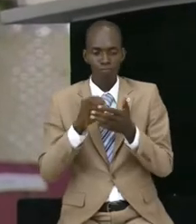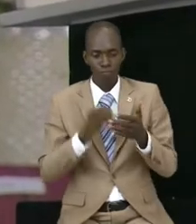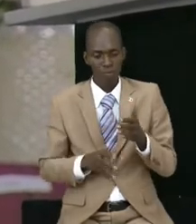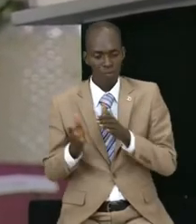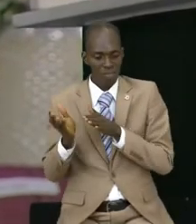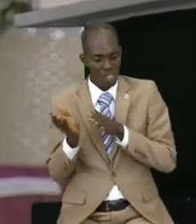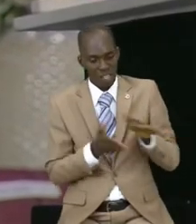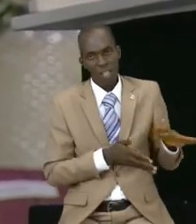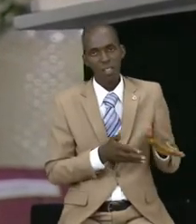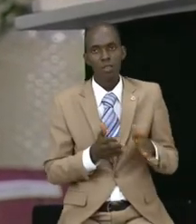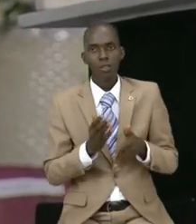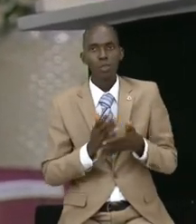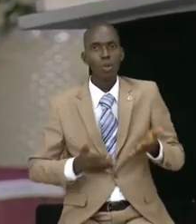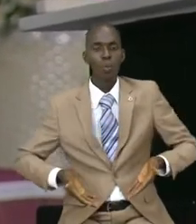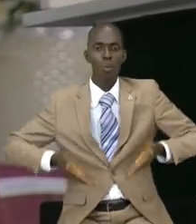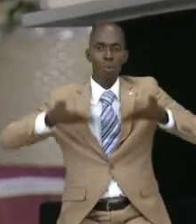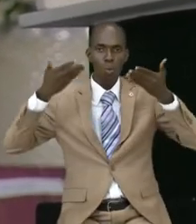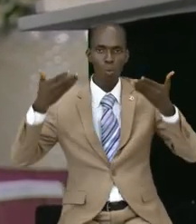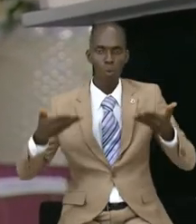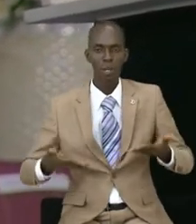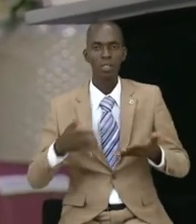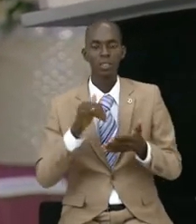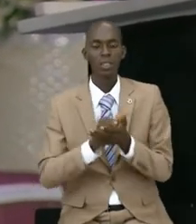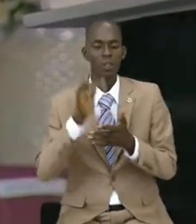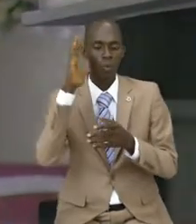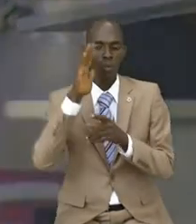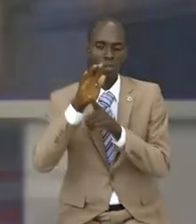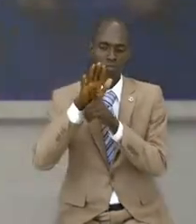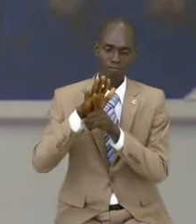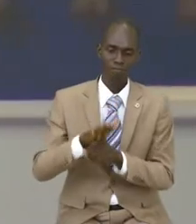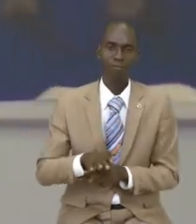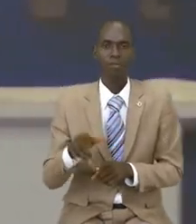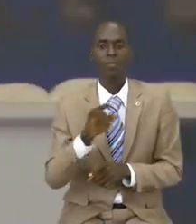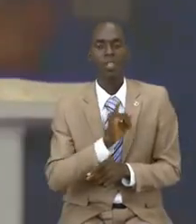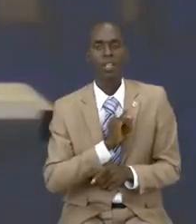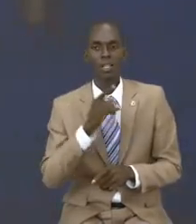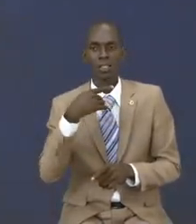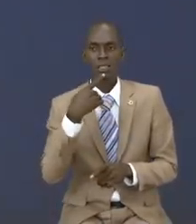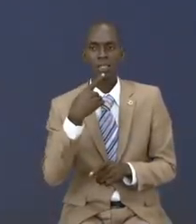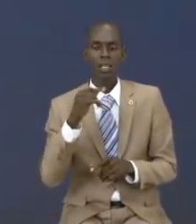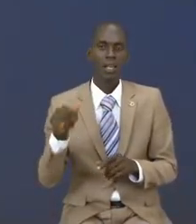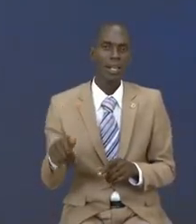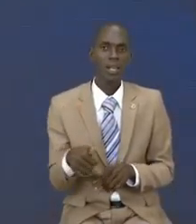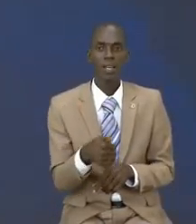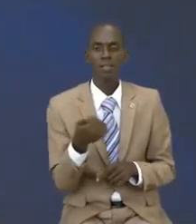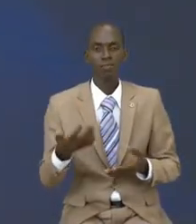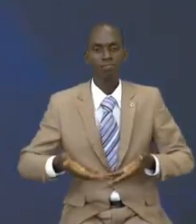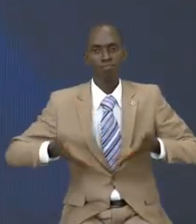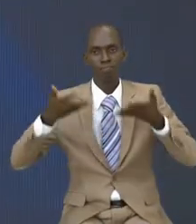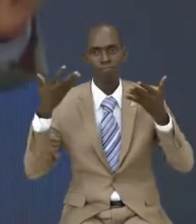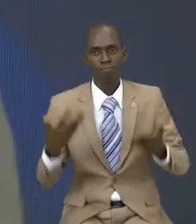the weights that will tie you down. And I say, every weight,